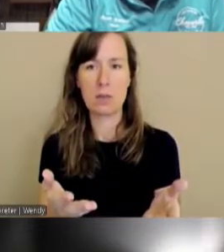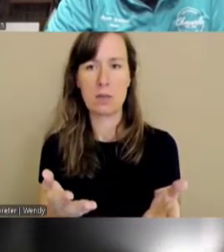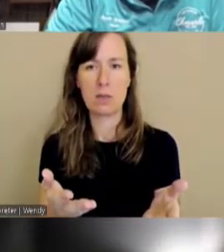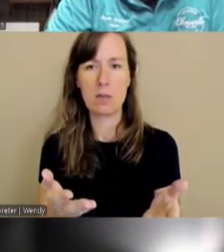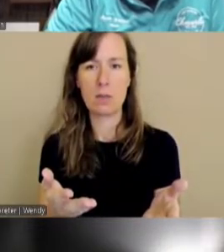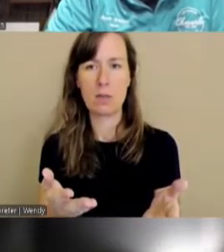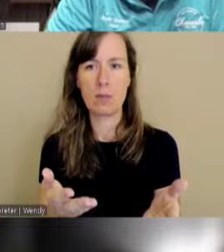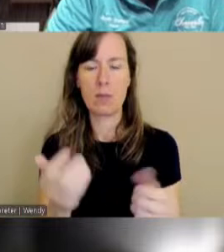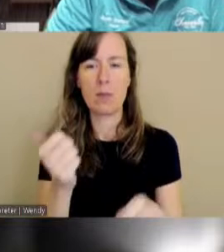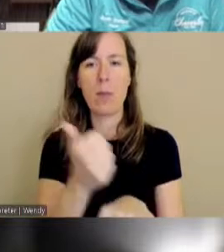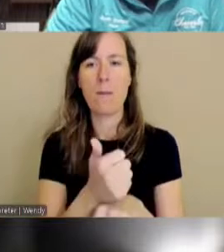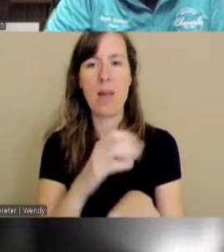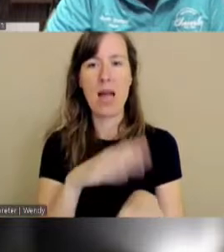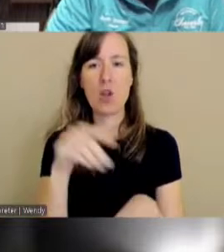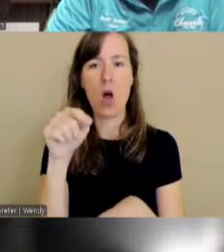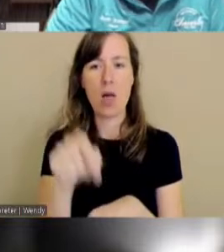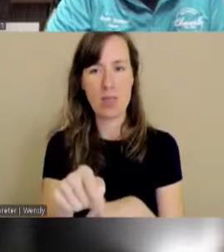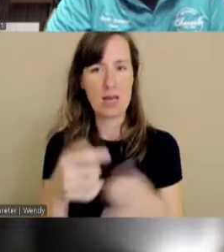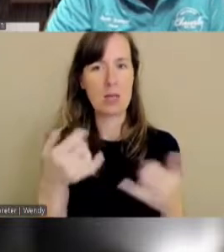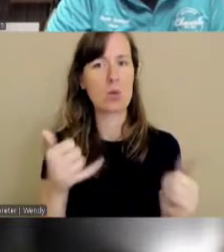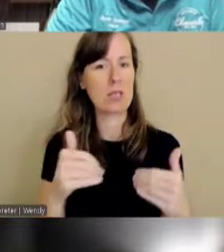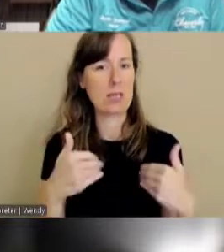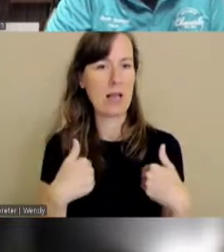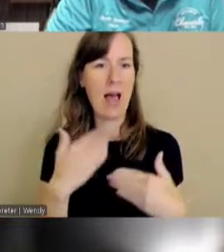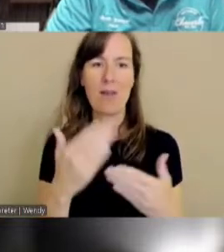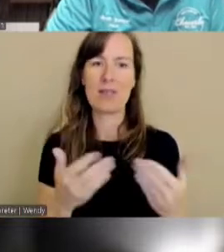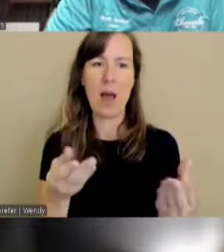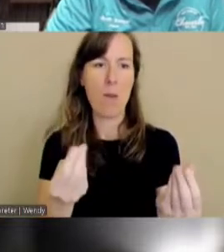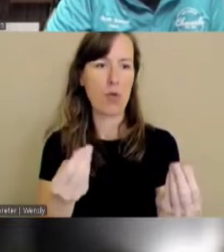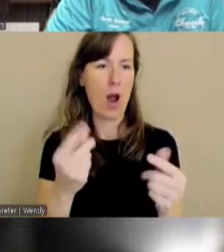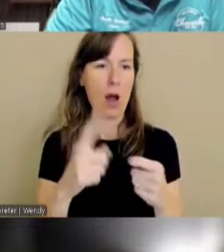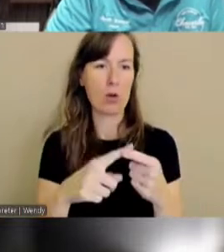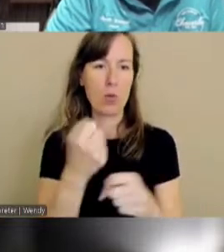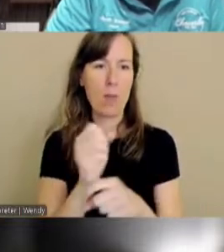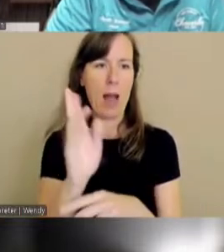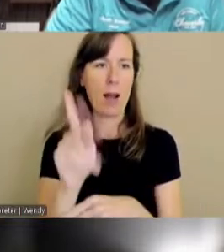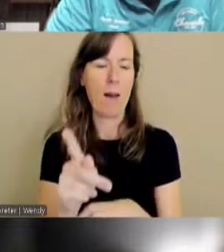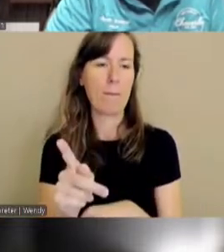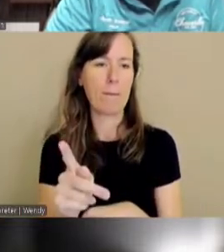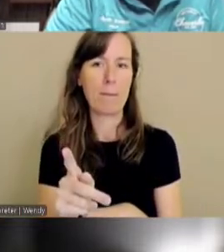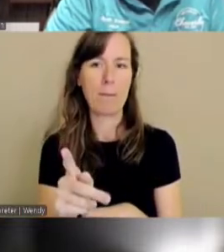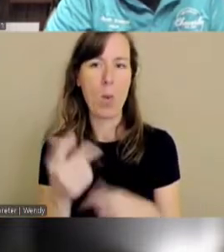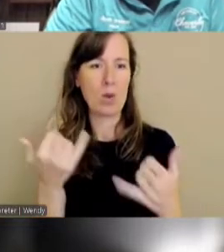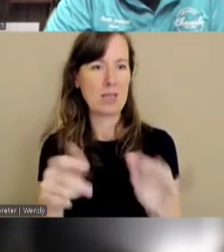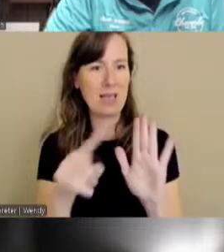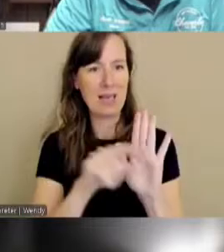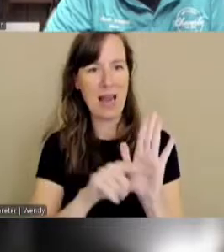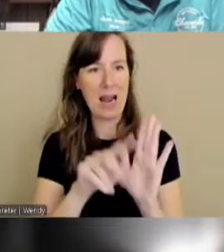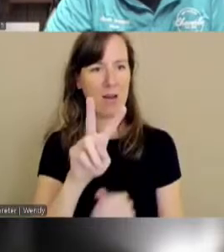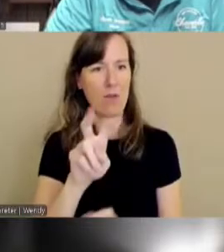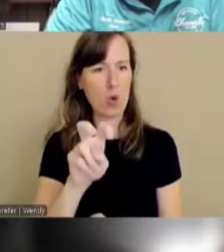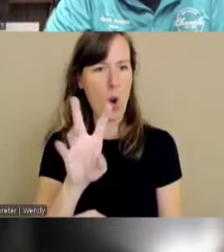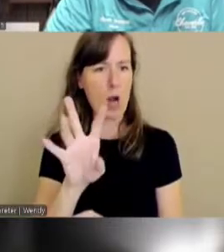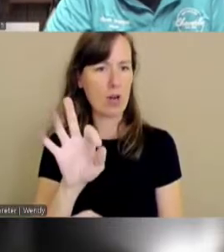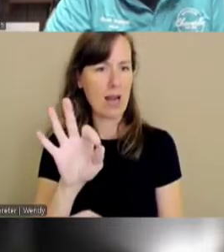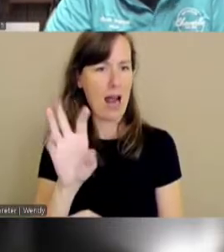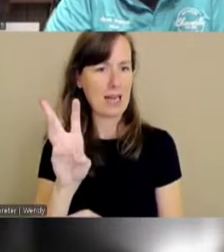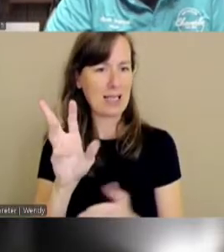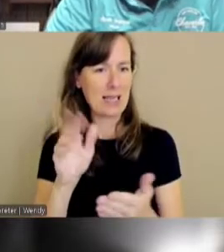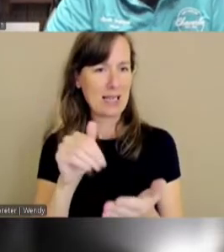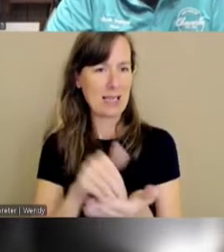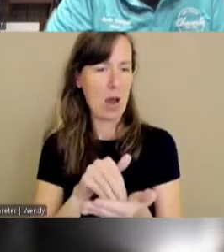based off of this, we still got ground to make up because we're still at a negative $296,000